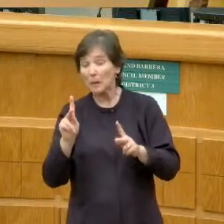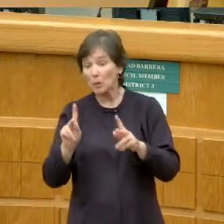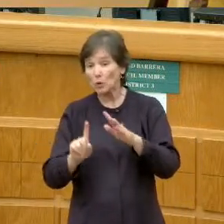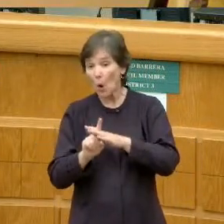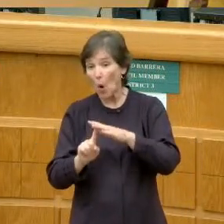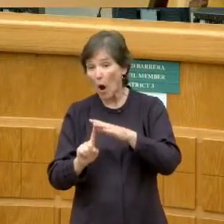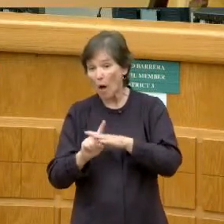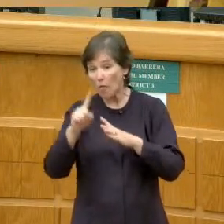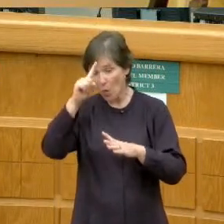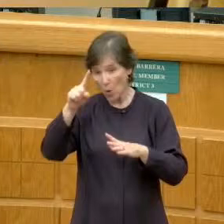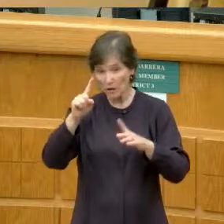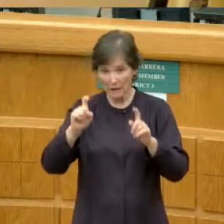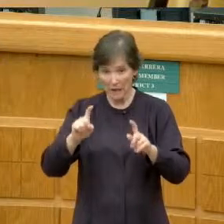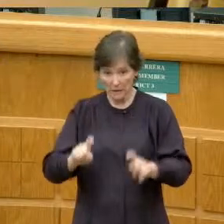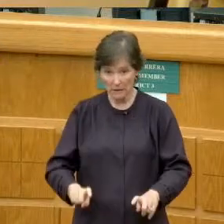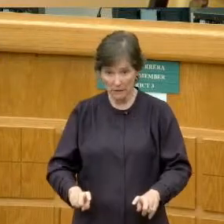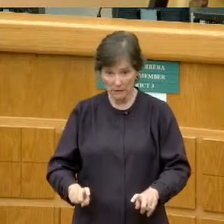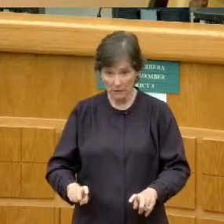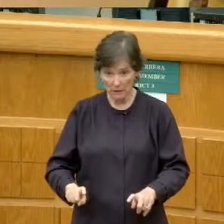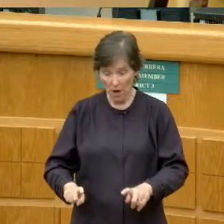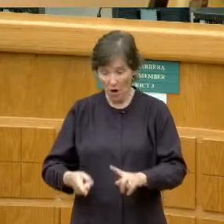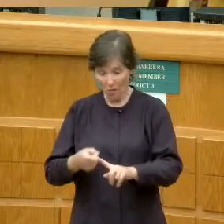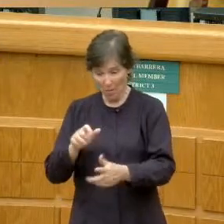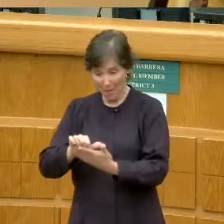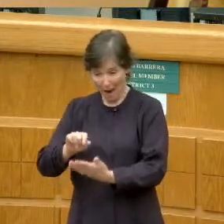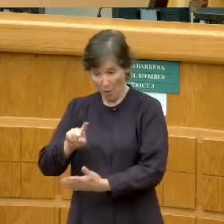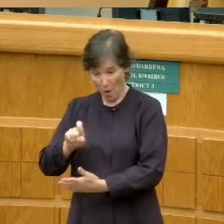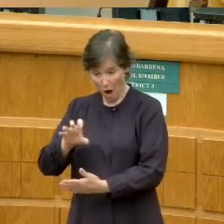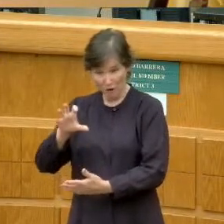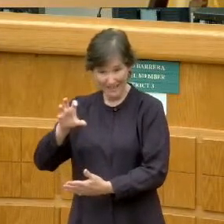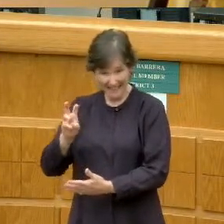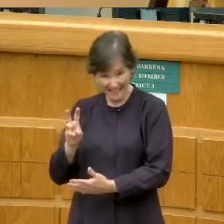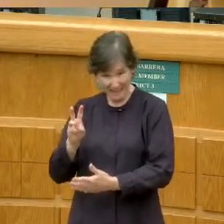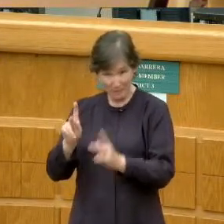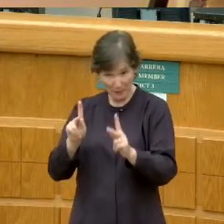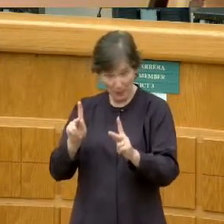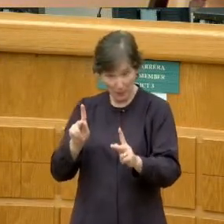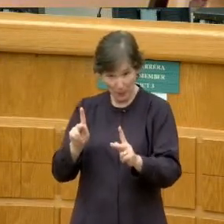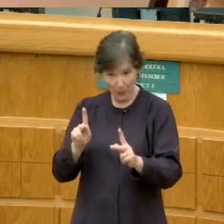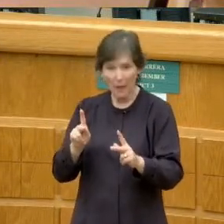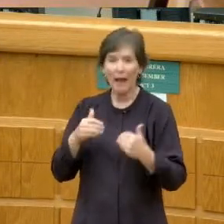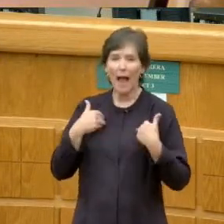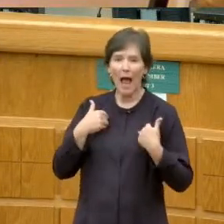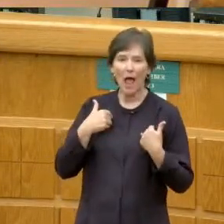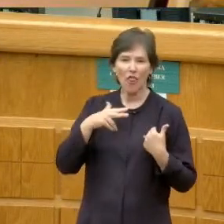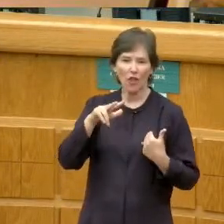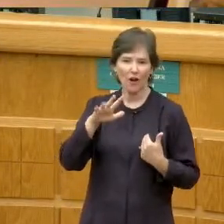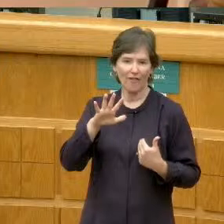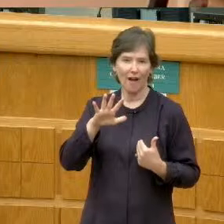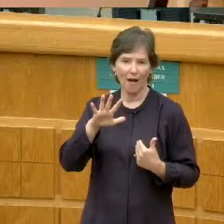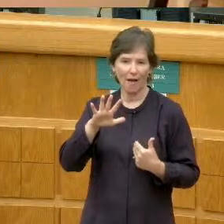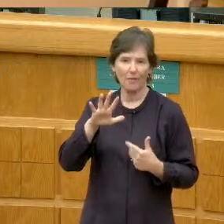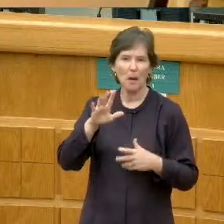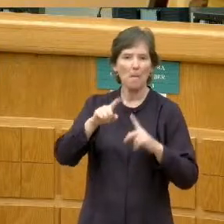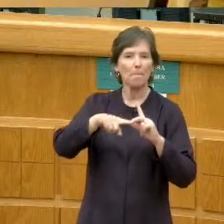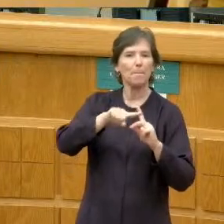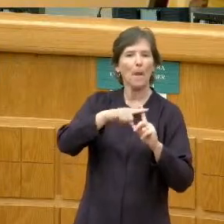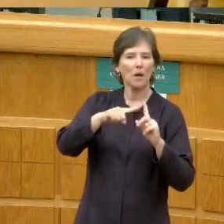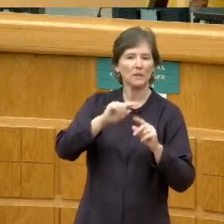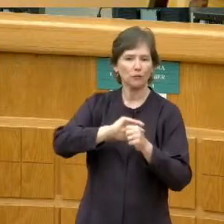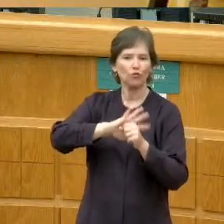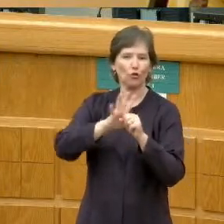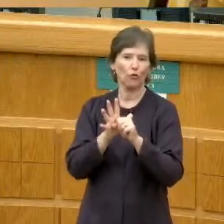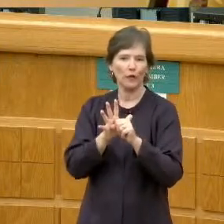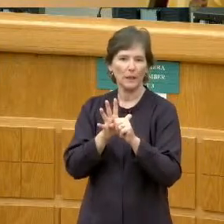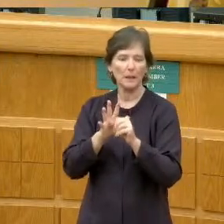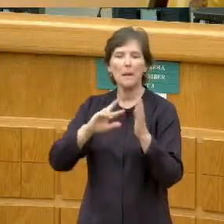and there were 35 positives out of 106. So it gave us a total of a 33% positive rate for our drive-through this